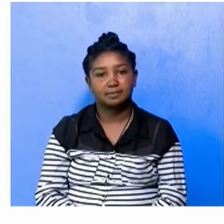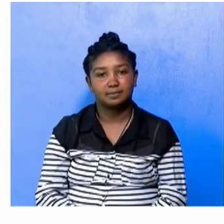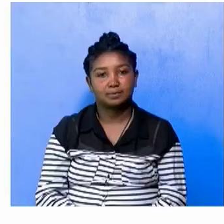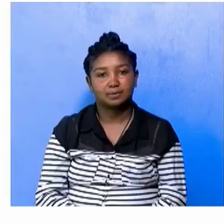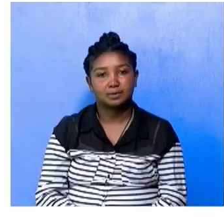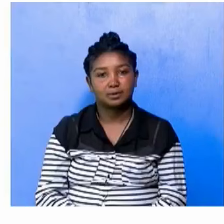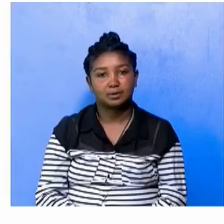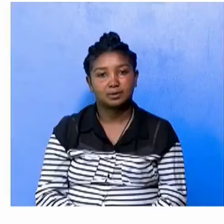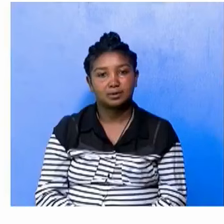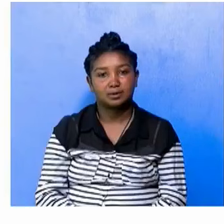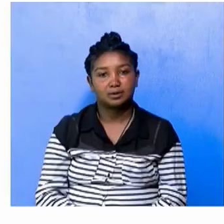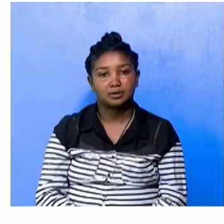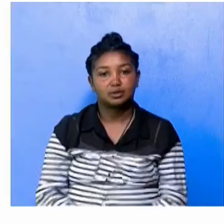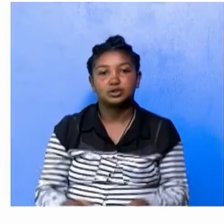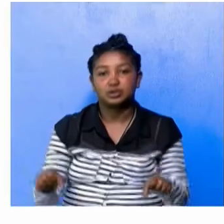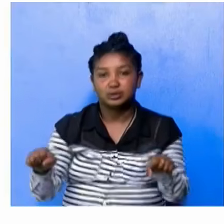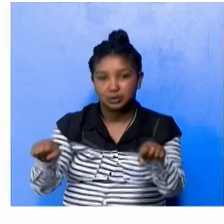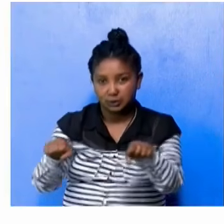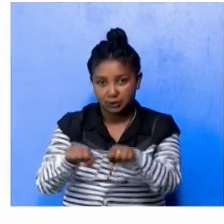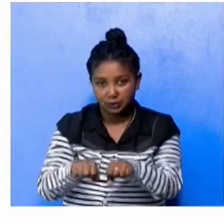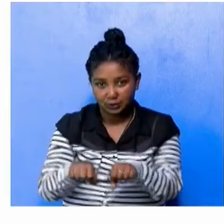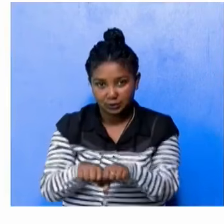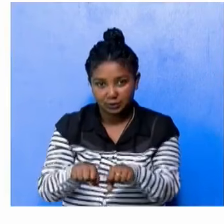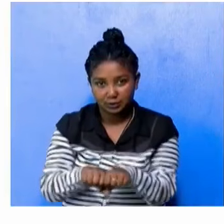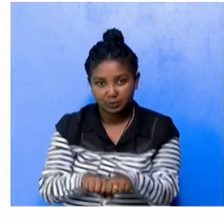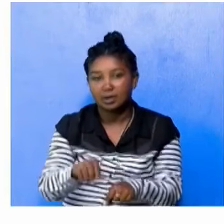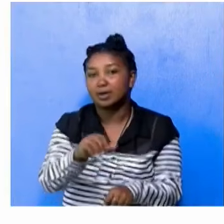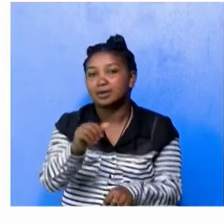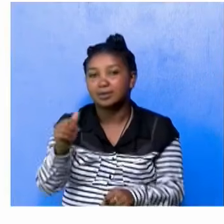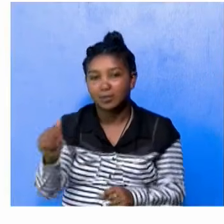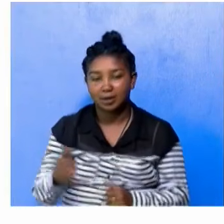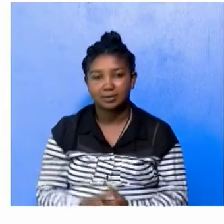Shoe or shoes. Another one.